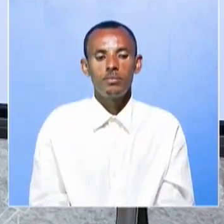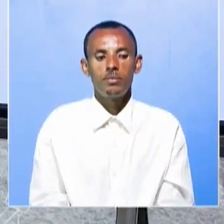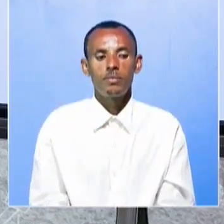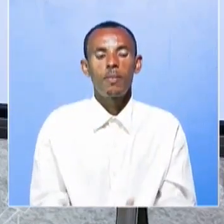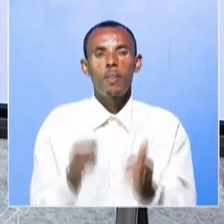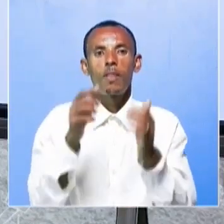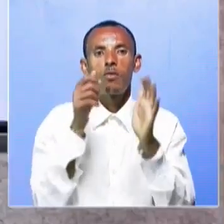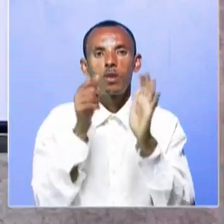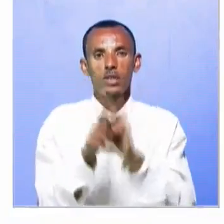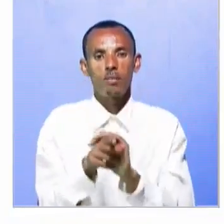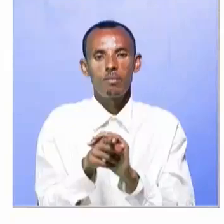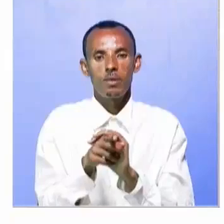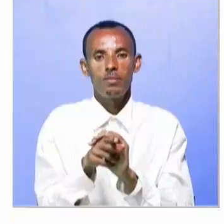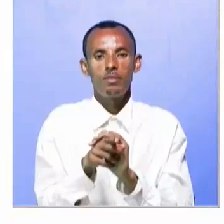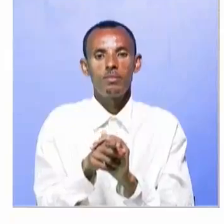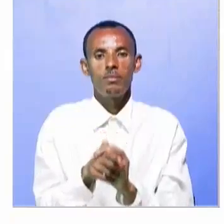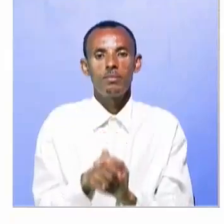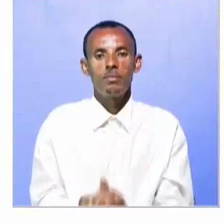For example,